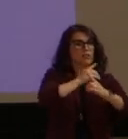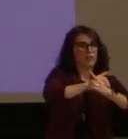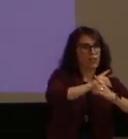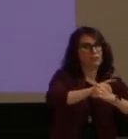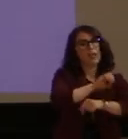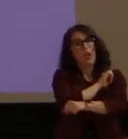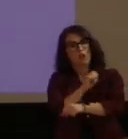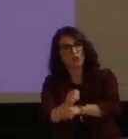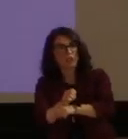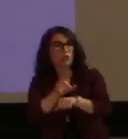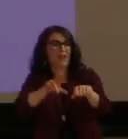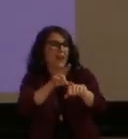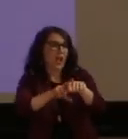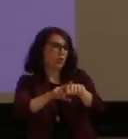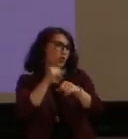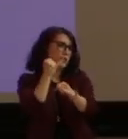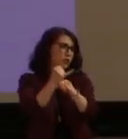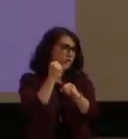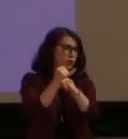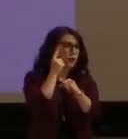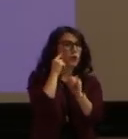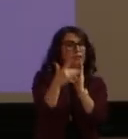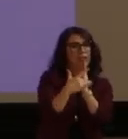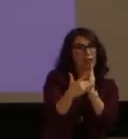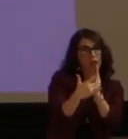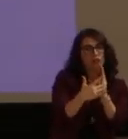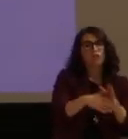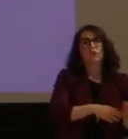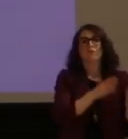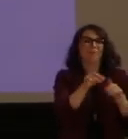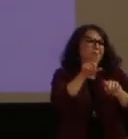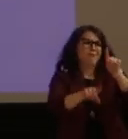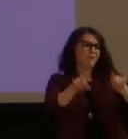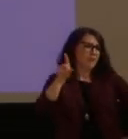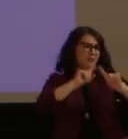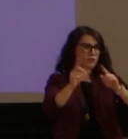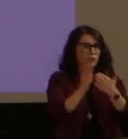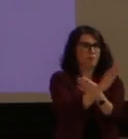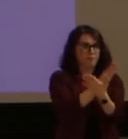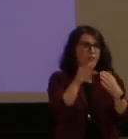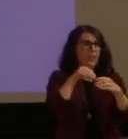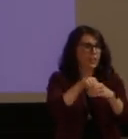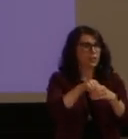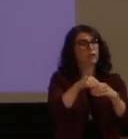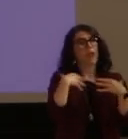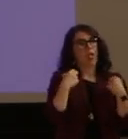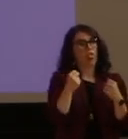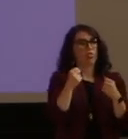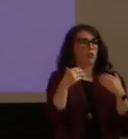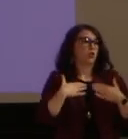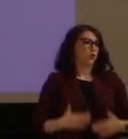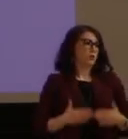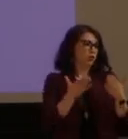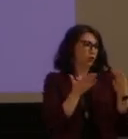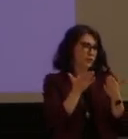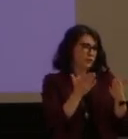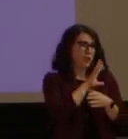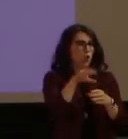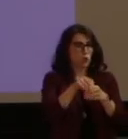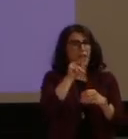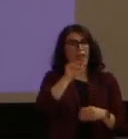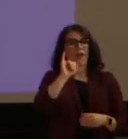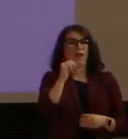to the National Institutes of Standards and Technology to several areas in the Department of Health and Human Services, including